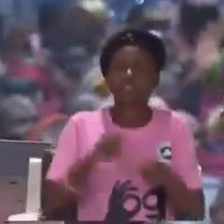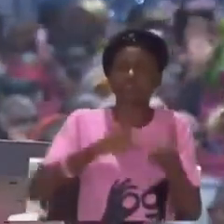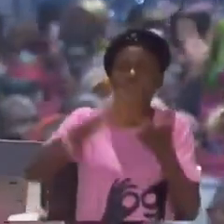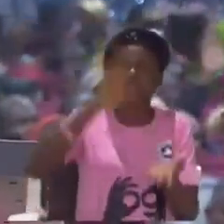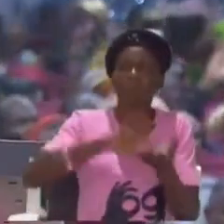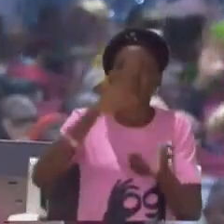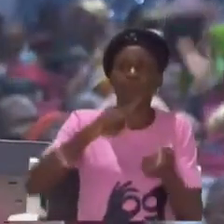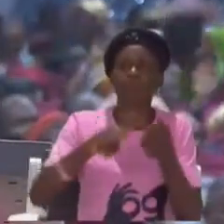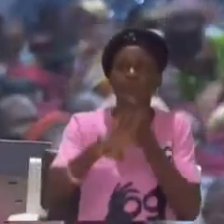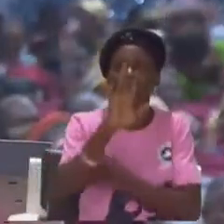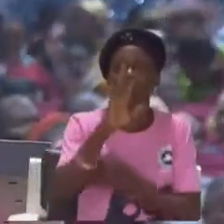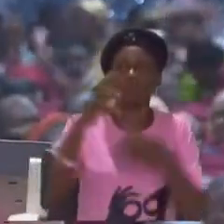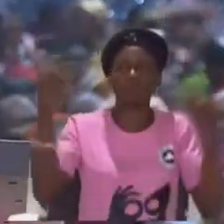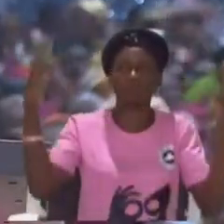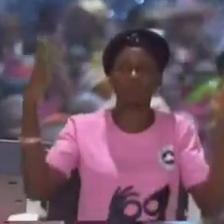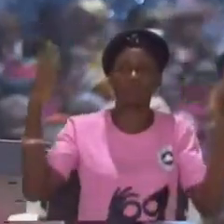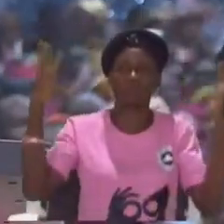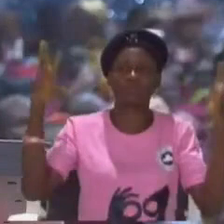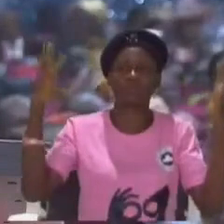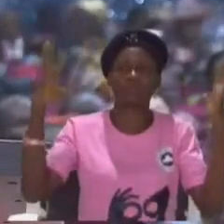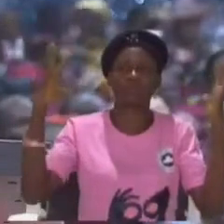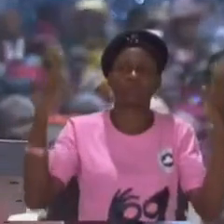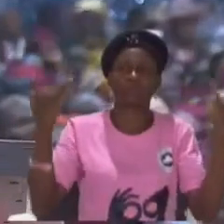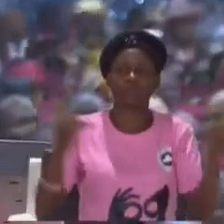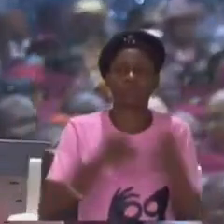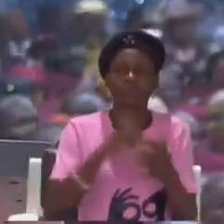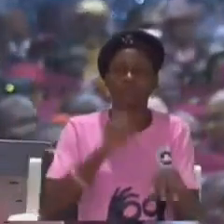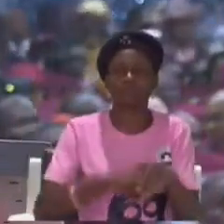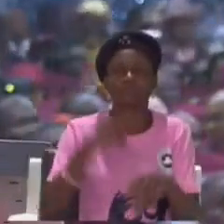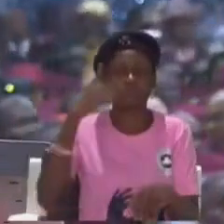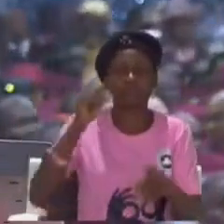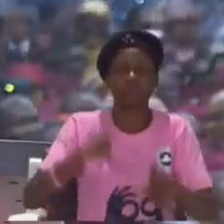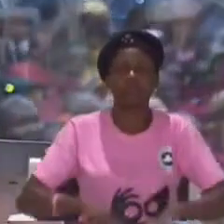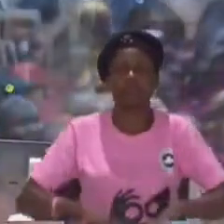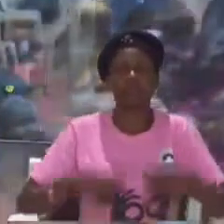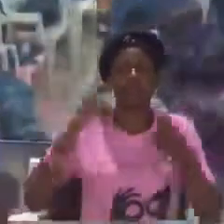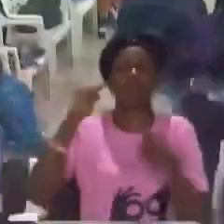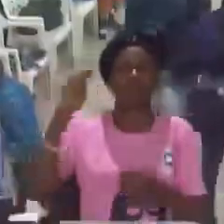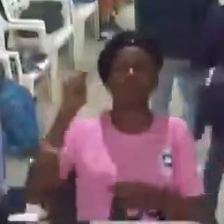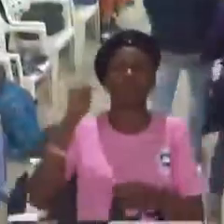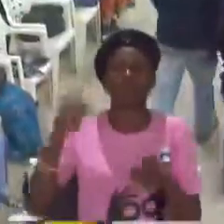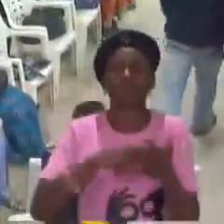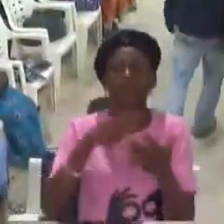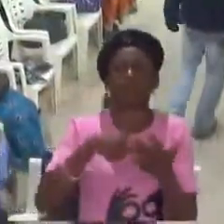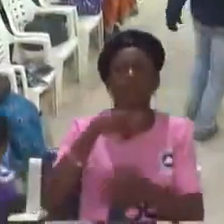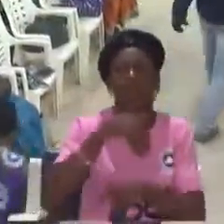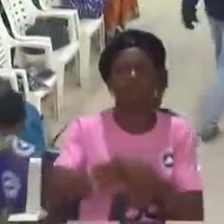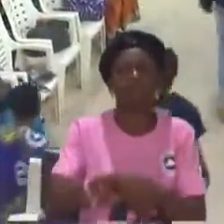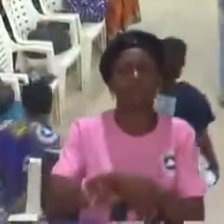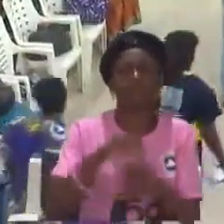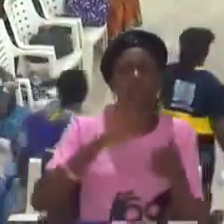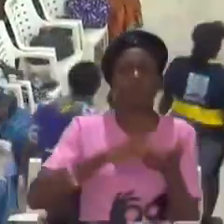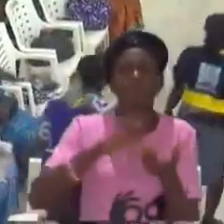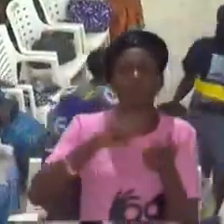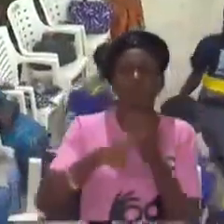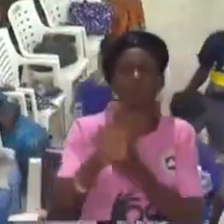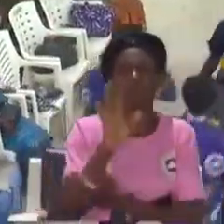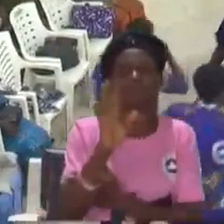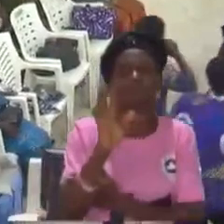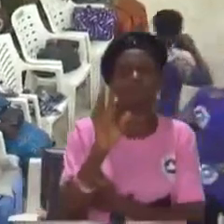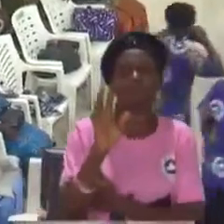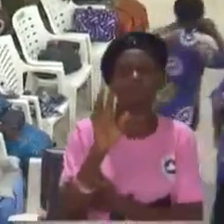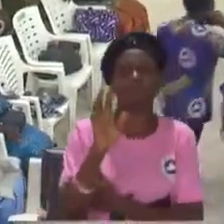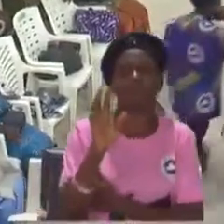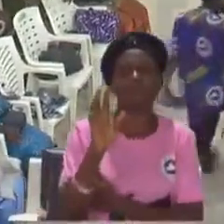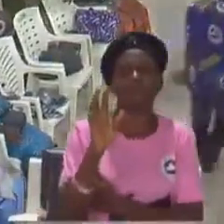of the Lord. Now it's time for the live testifiers tonight. Glory be to God.